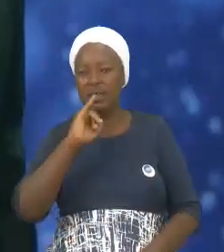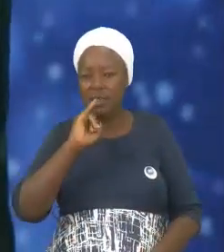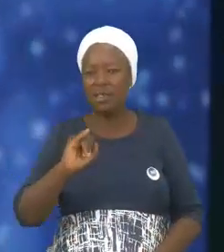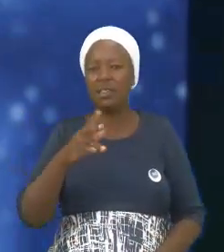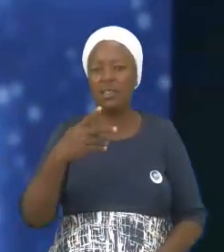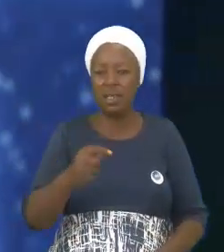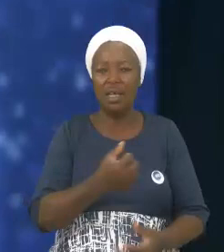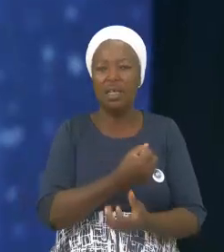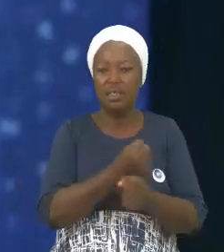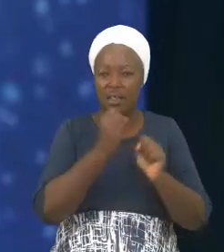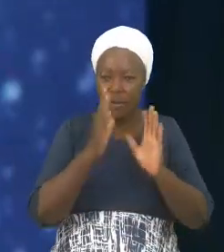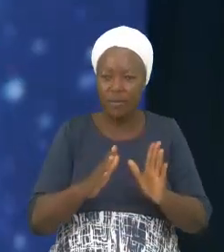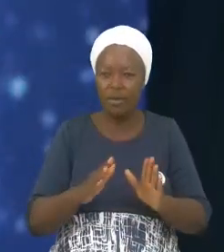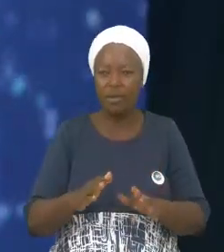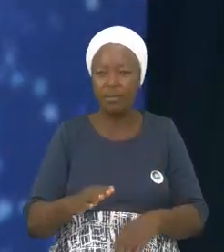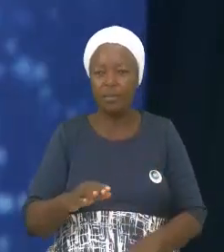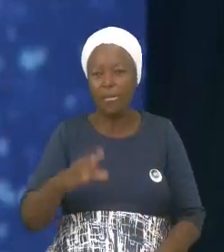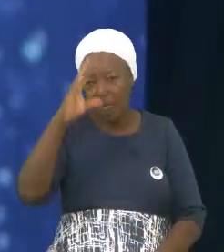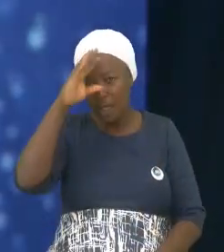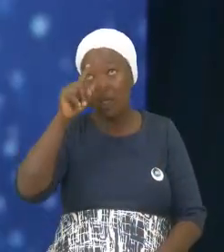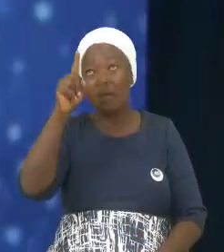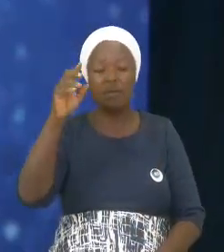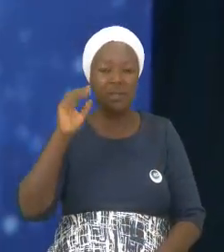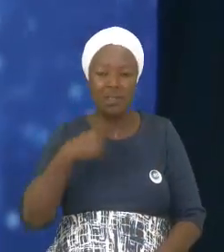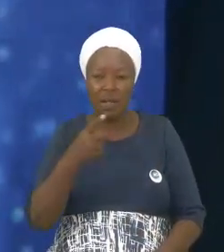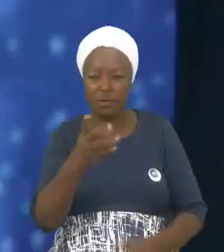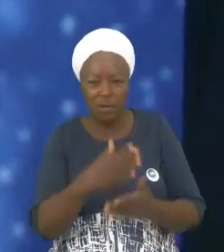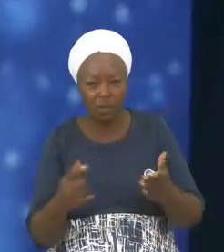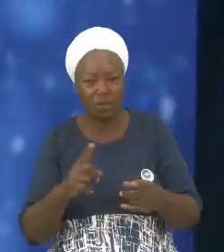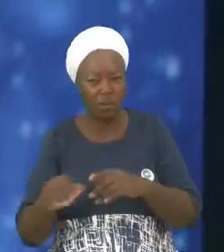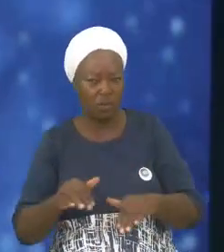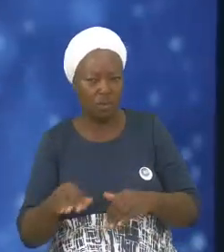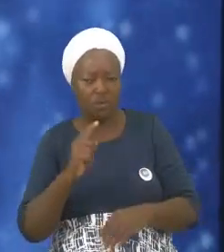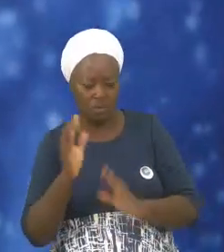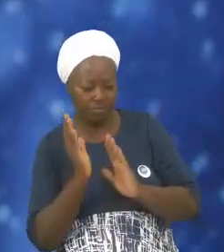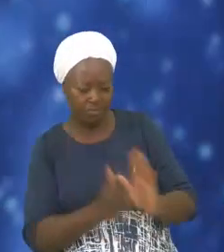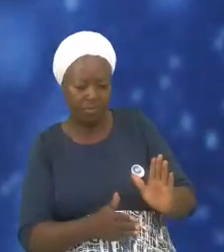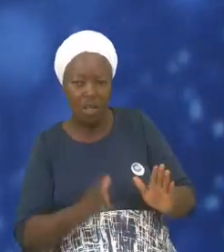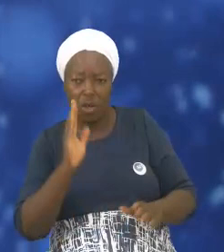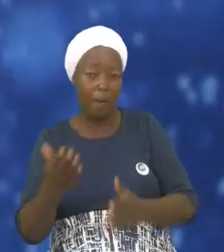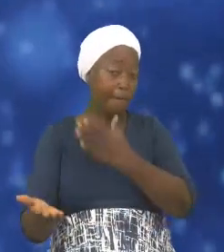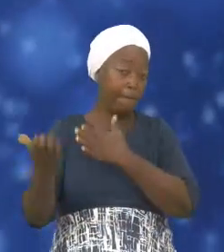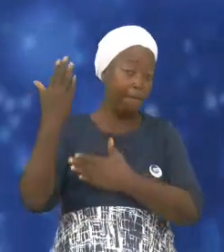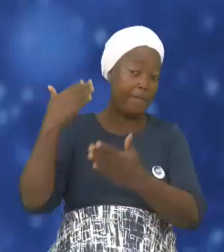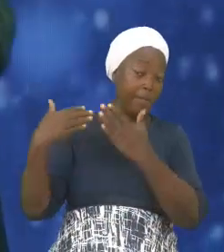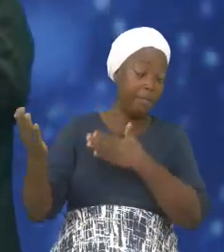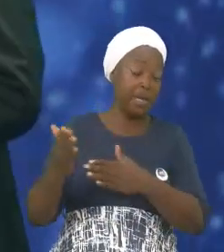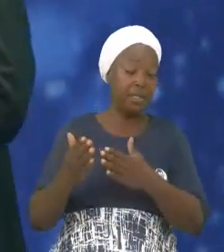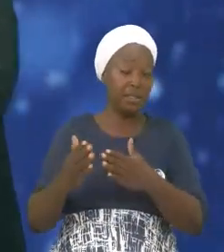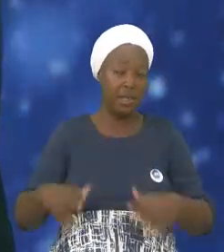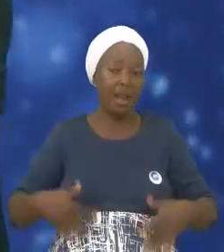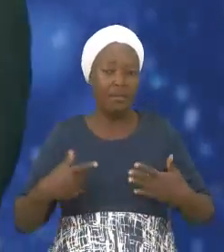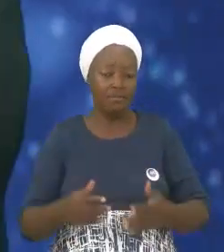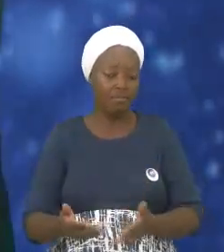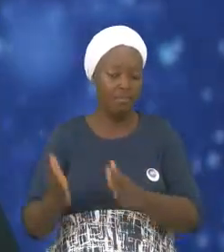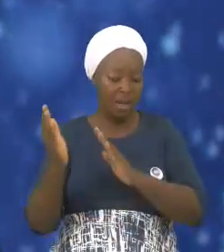He'll tell you something to do. You abandon your past life. You abandon